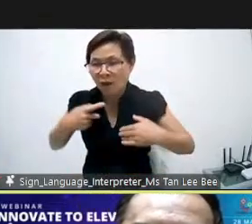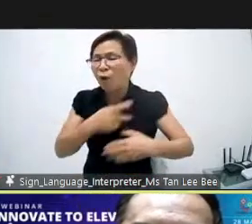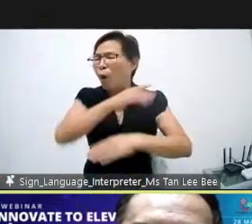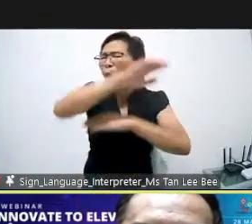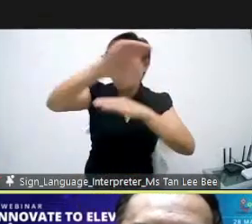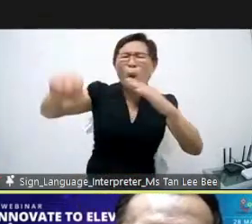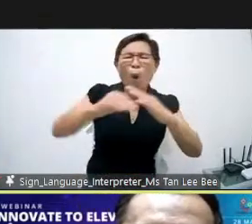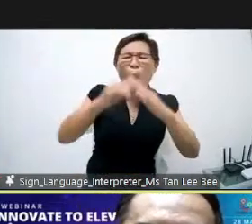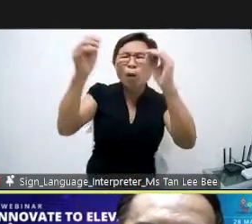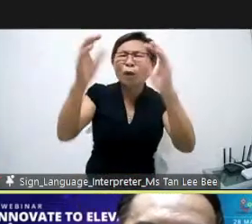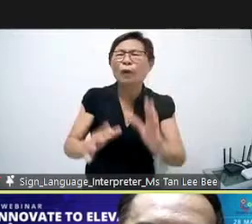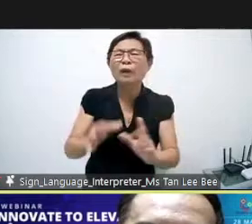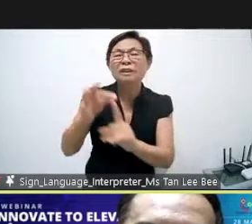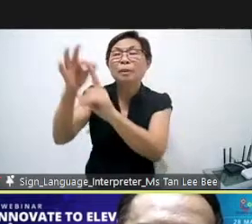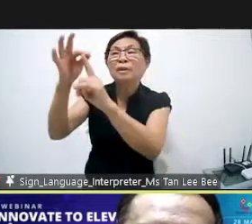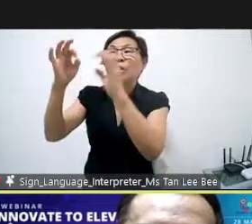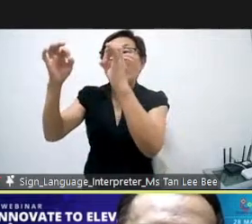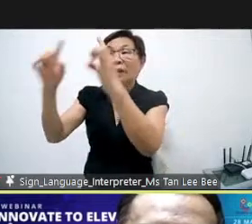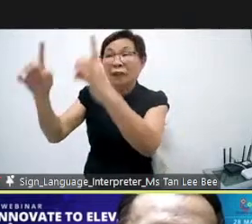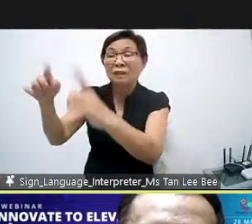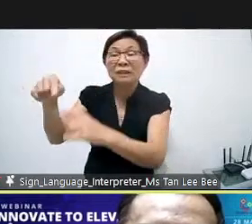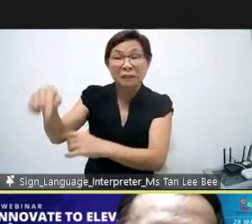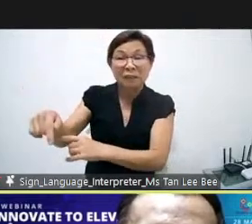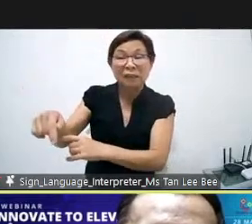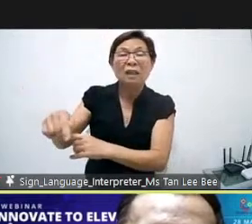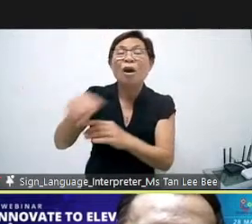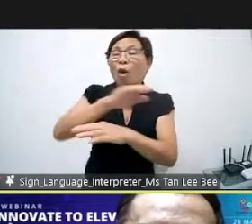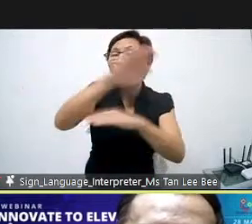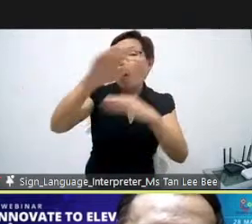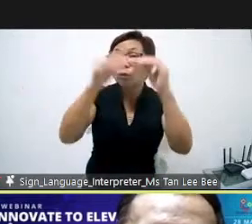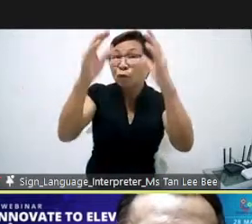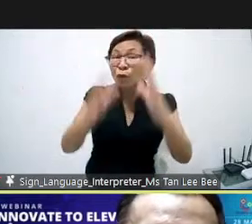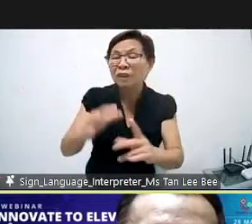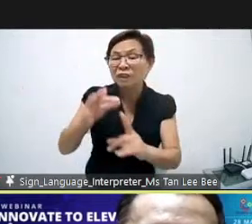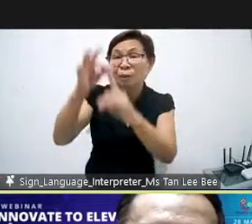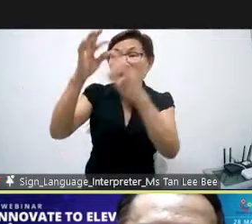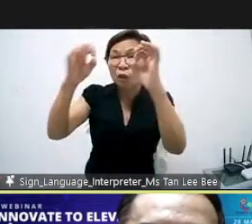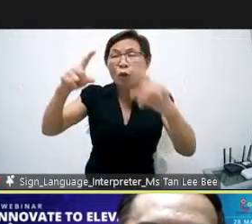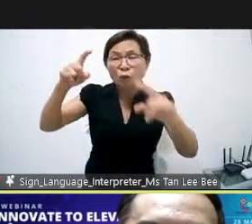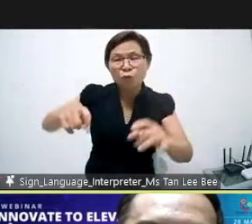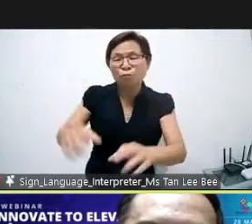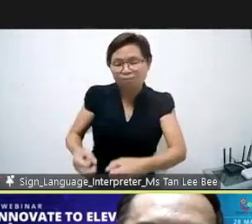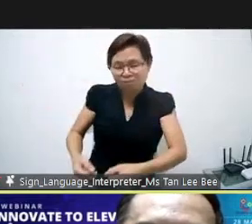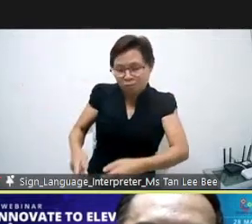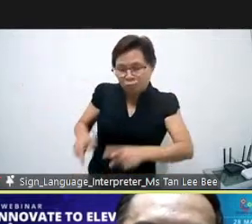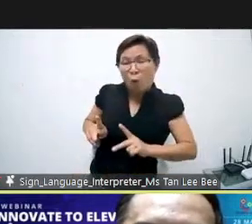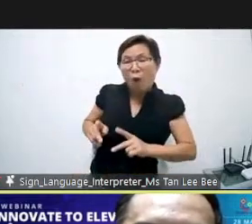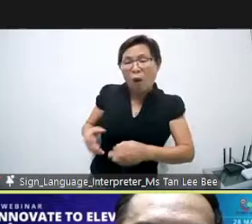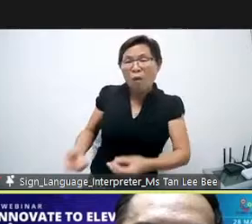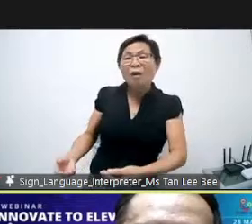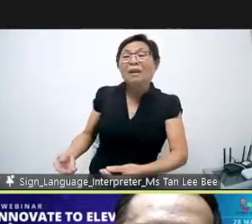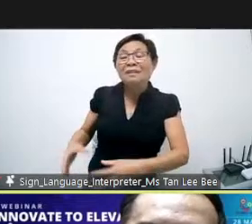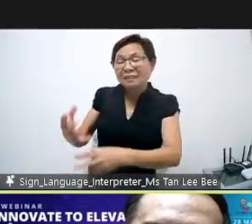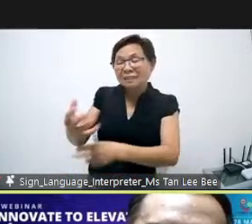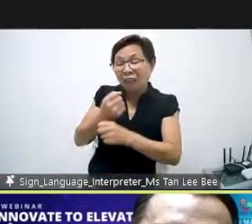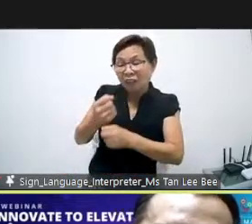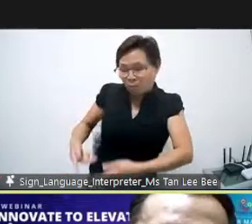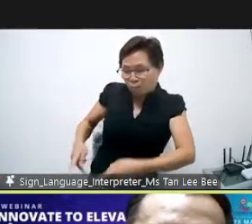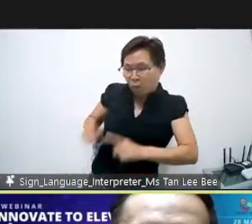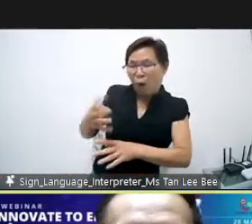educators in special needs actually you should take these opportunities. Actually, we